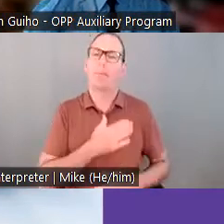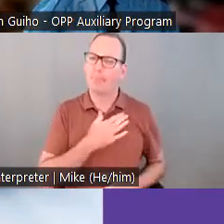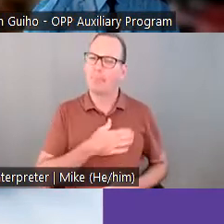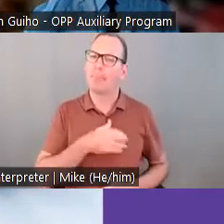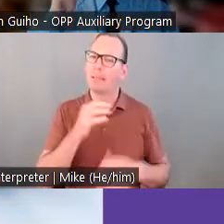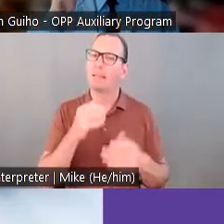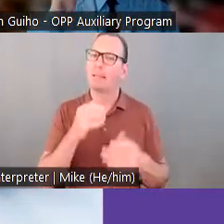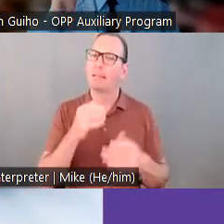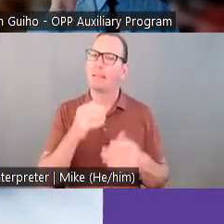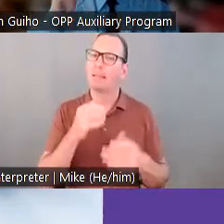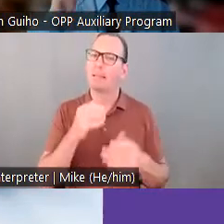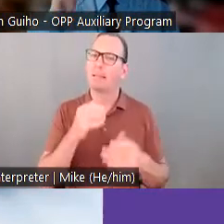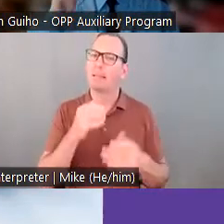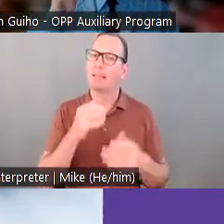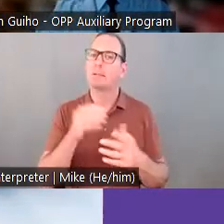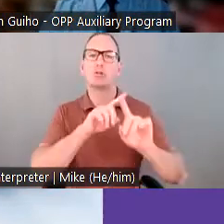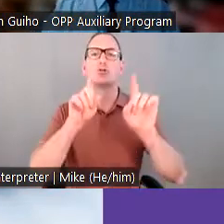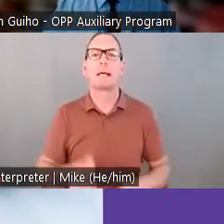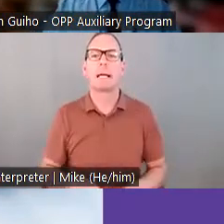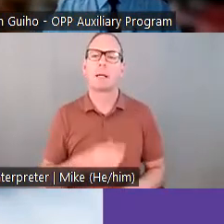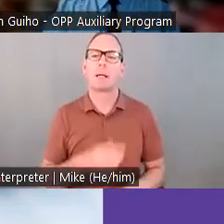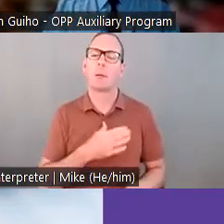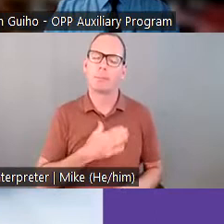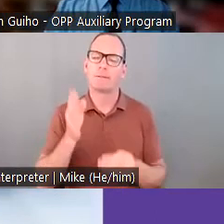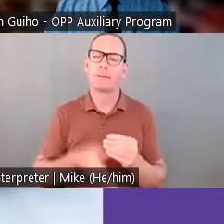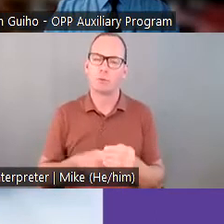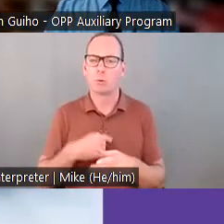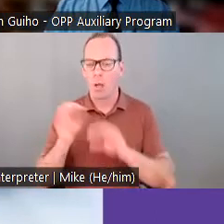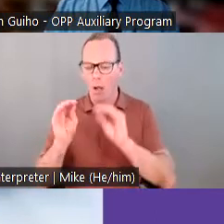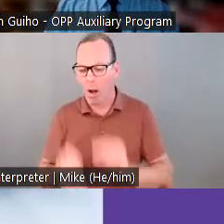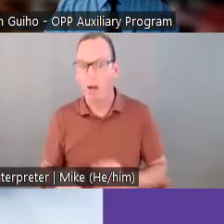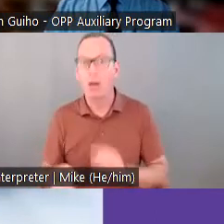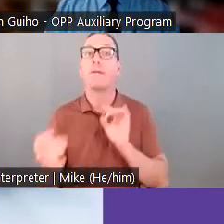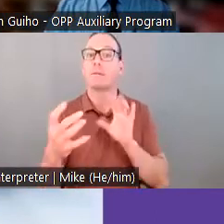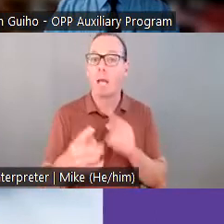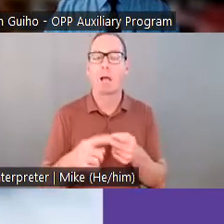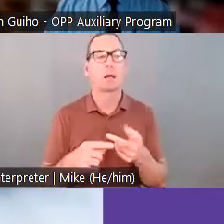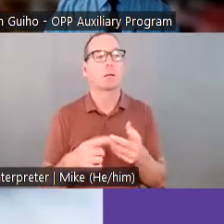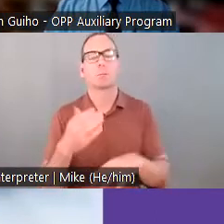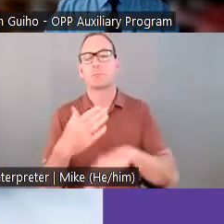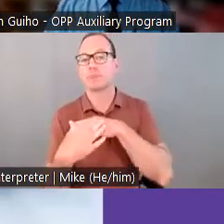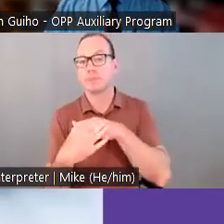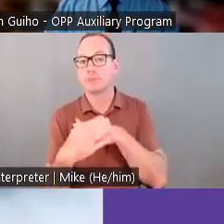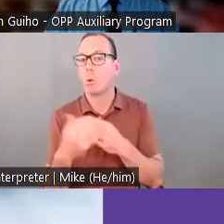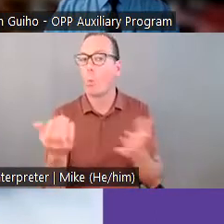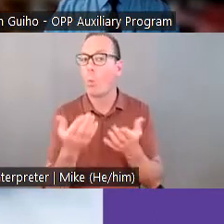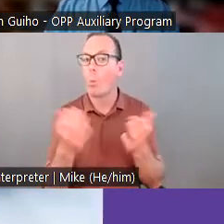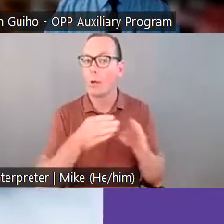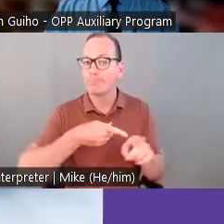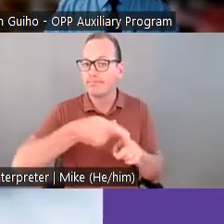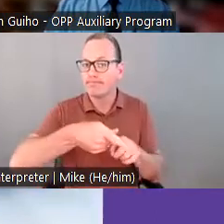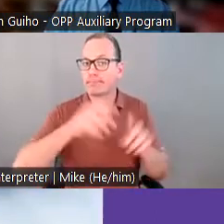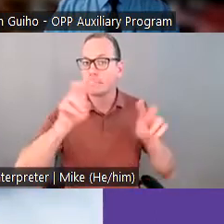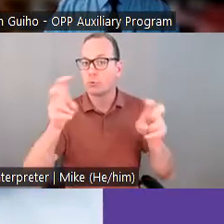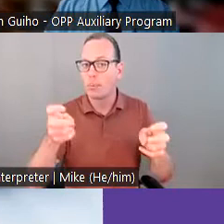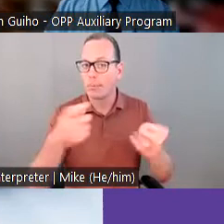we really would appreciate your feedback and any topics that you would like addressed. And as we mentioned, we will try